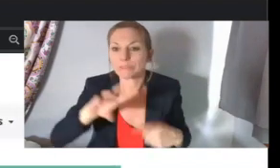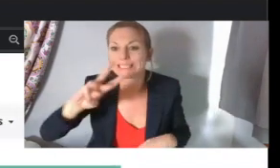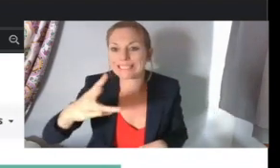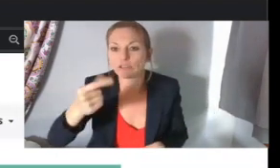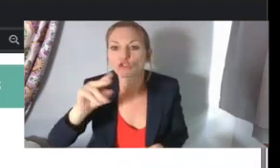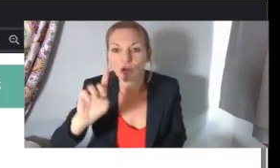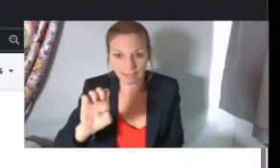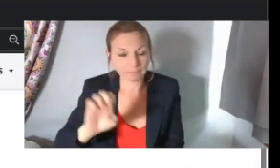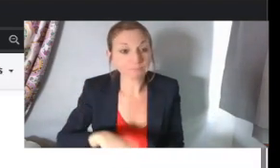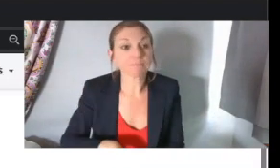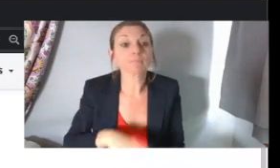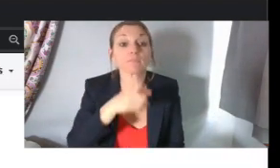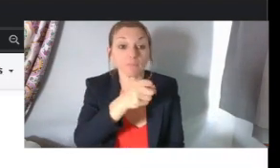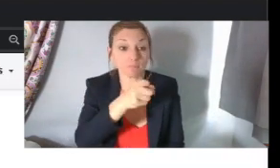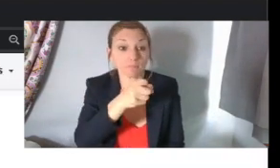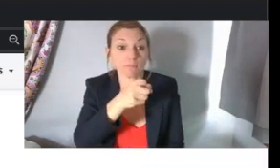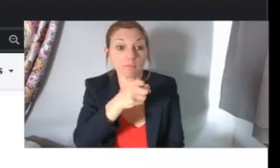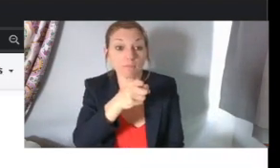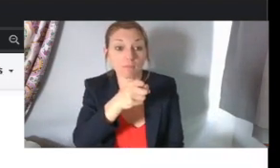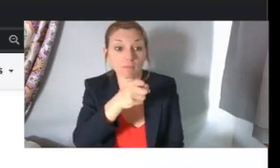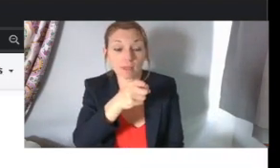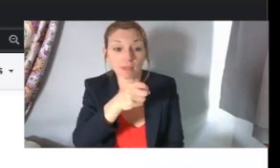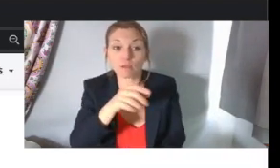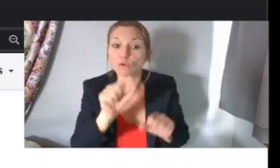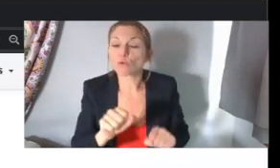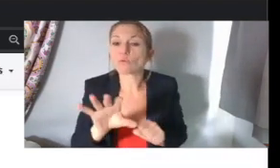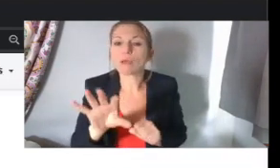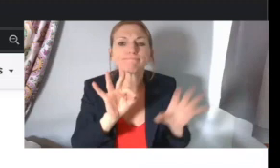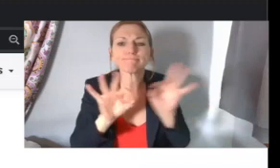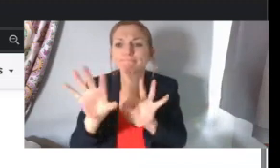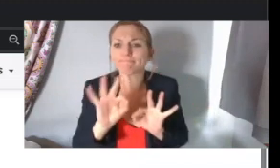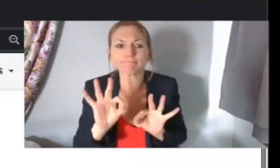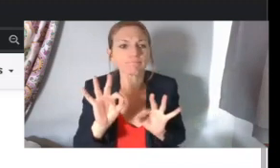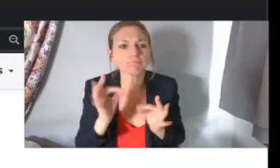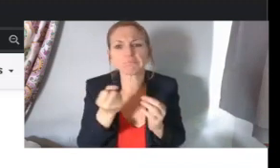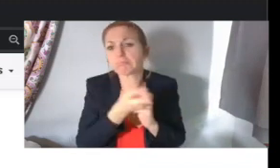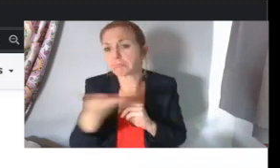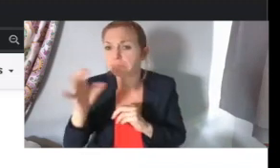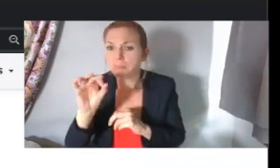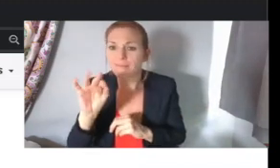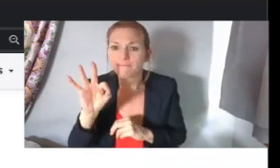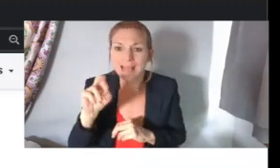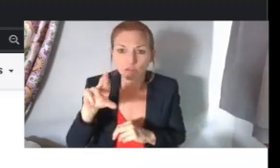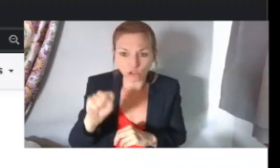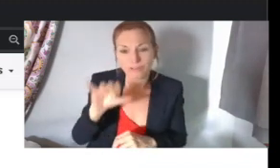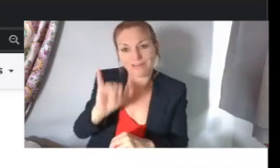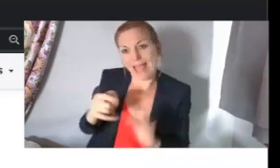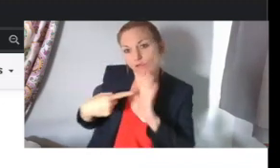And then here you can select a variety of factors that are going to represent your